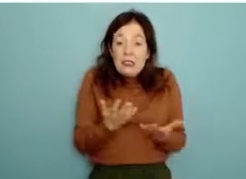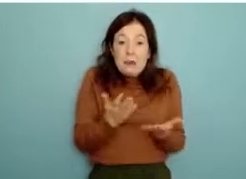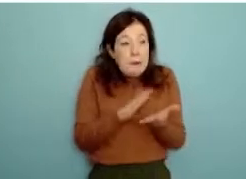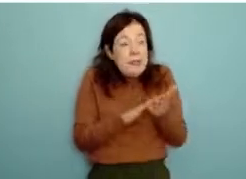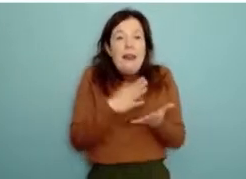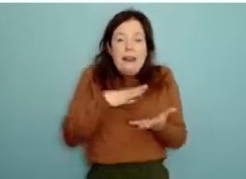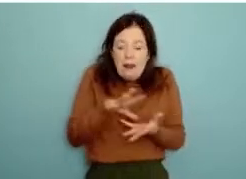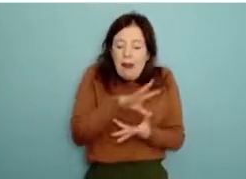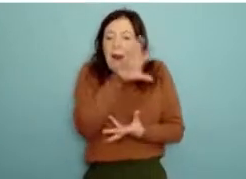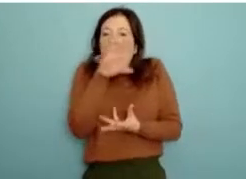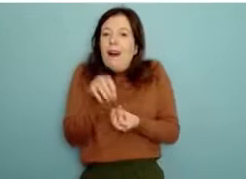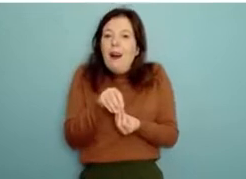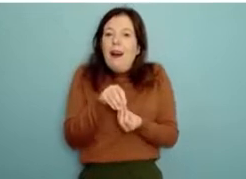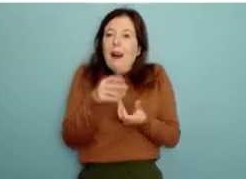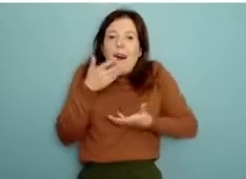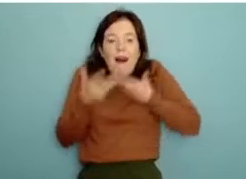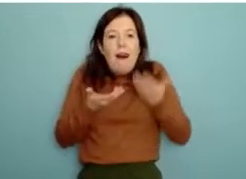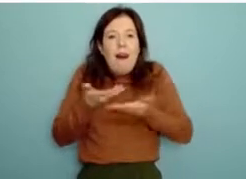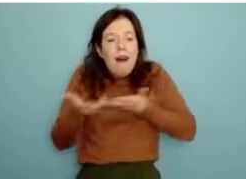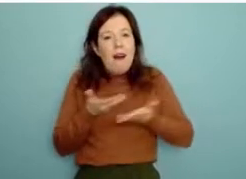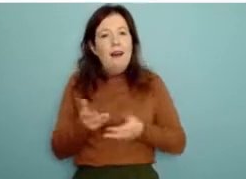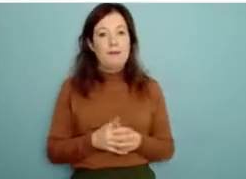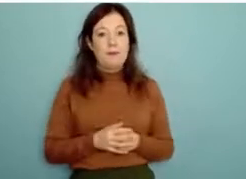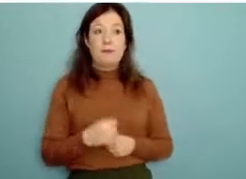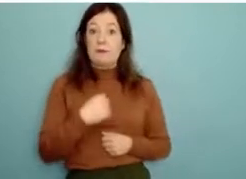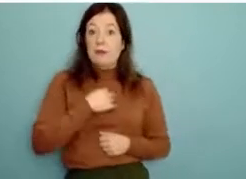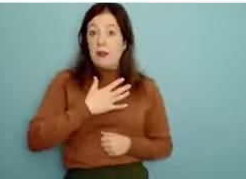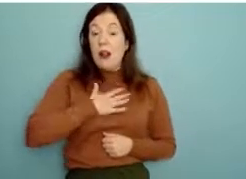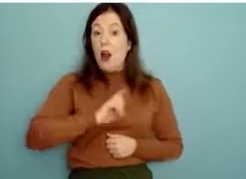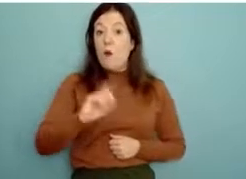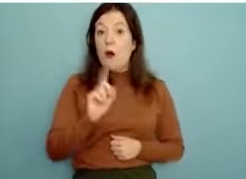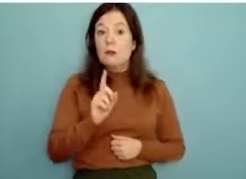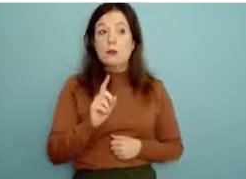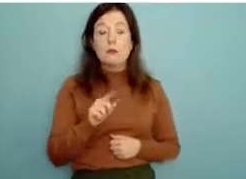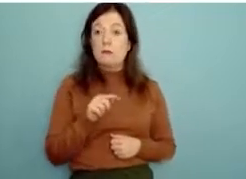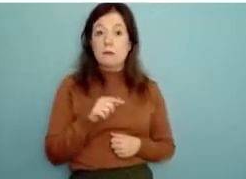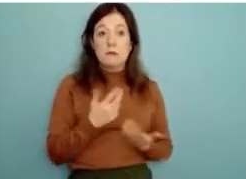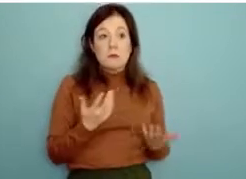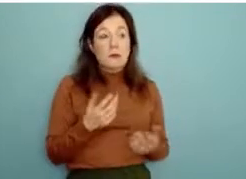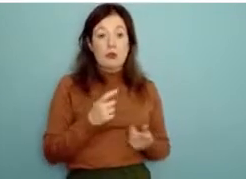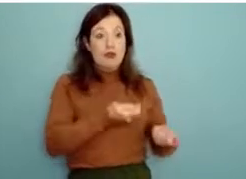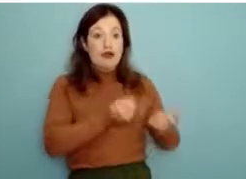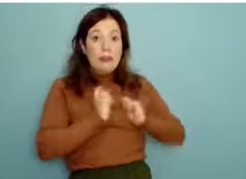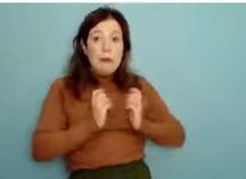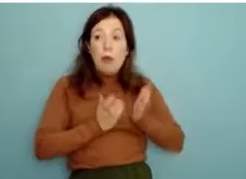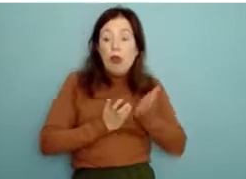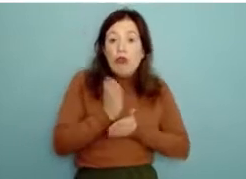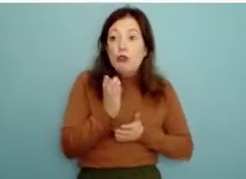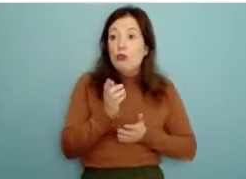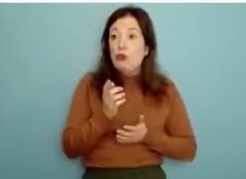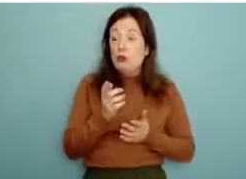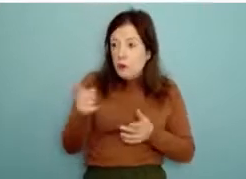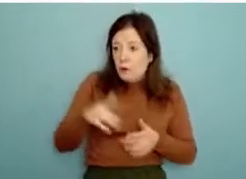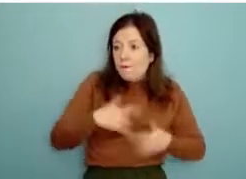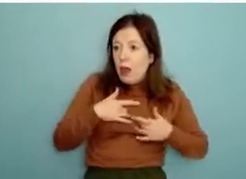But please do feel free to ask me how you think I progressed during treatment. And if by achieving those goals